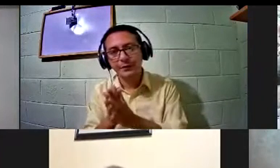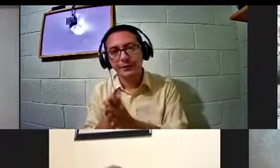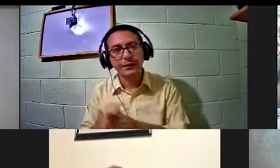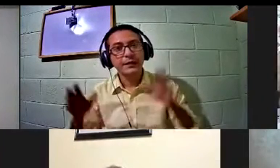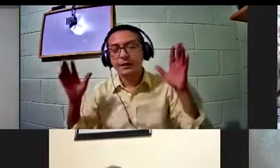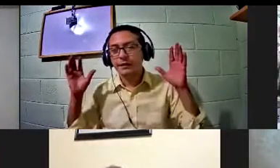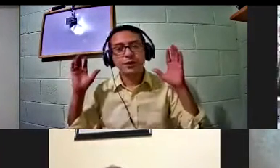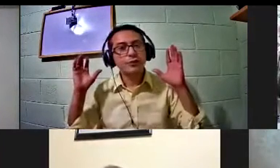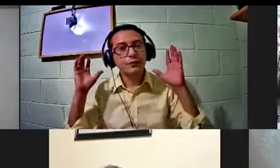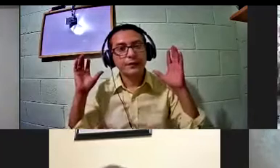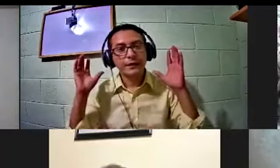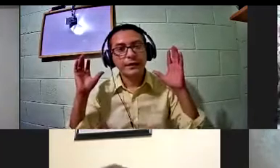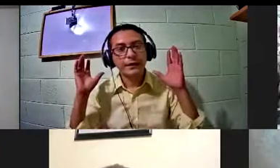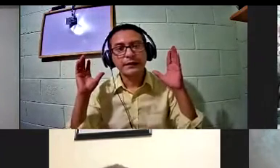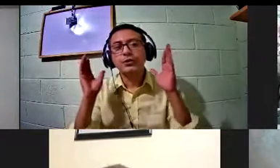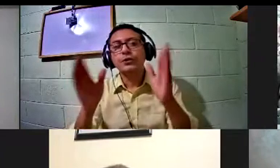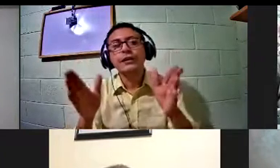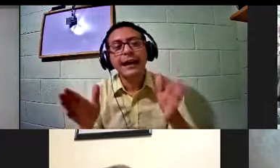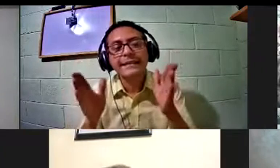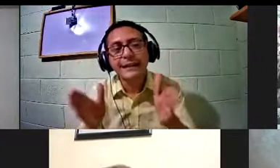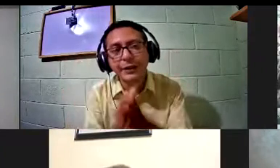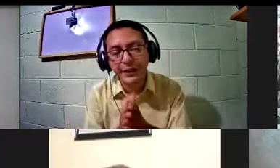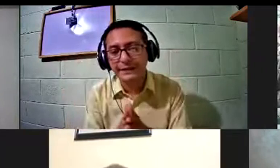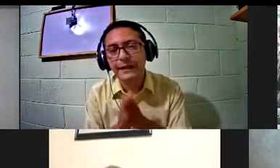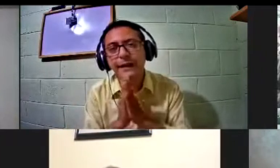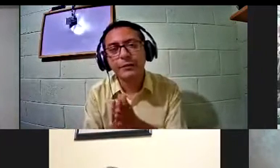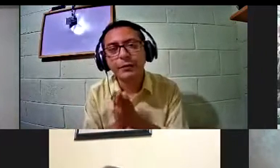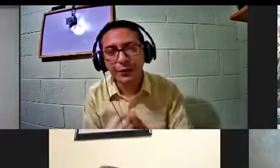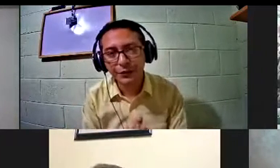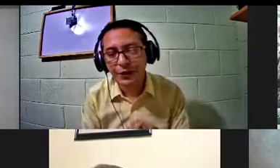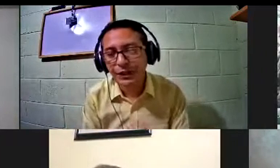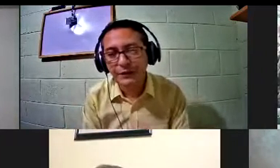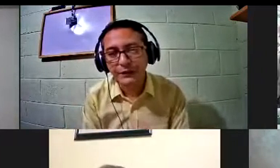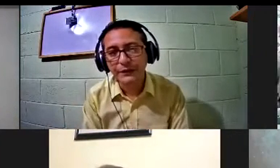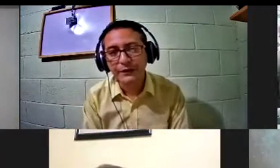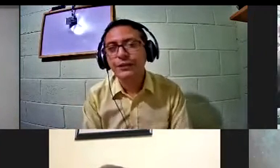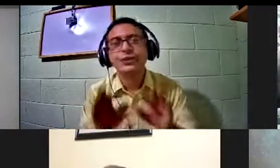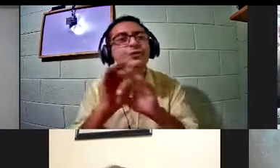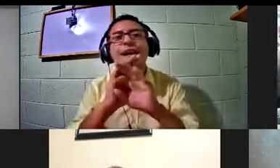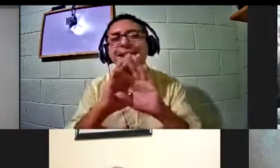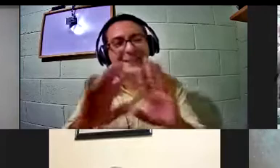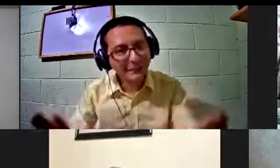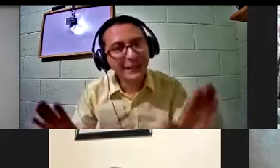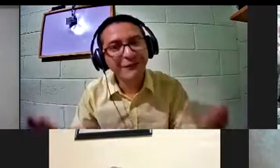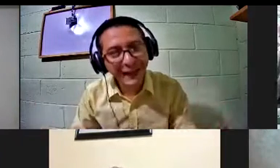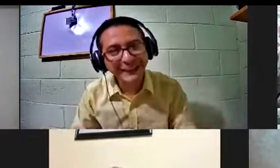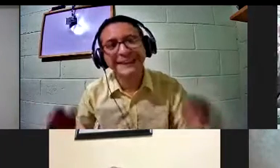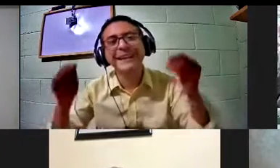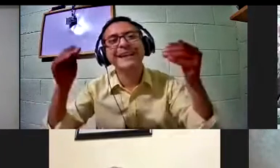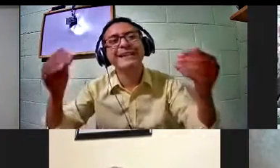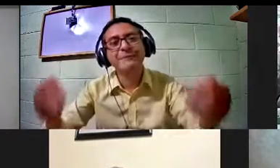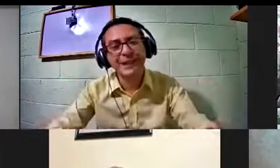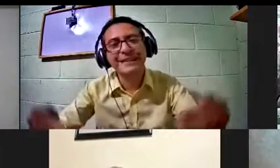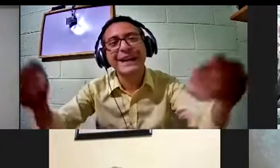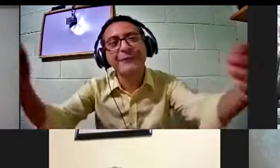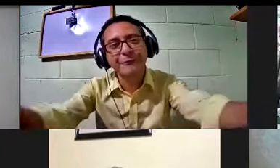en español. Just do as the little kids. Hagan como los niños chiquitos. Just accept the fact that